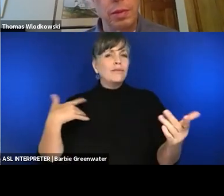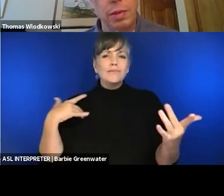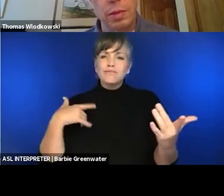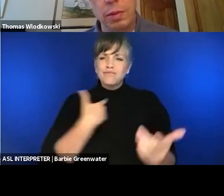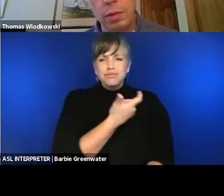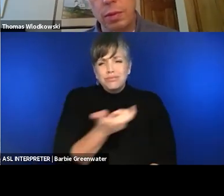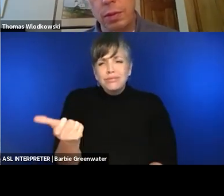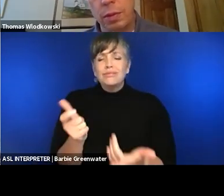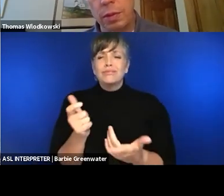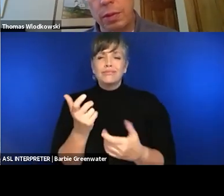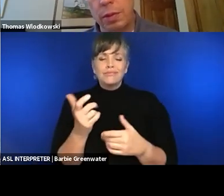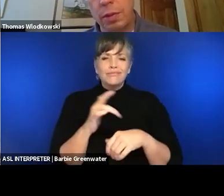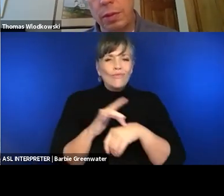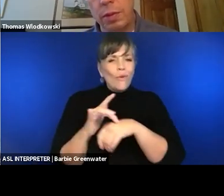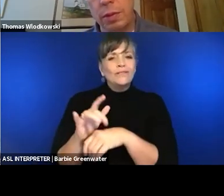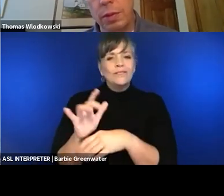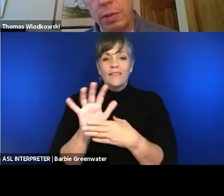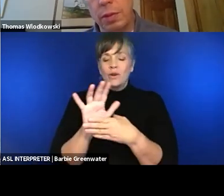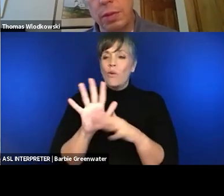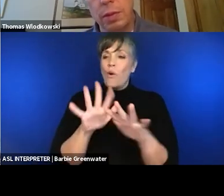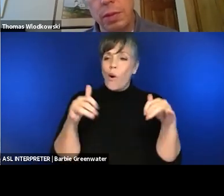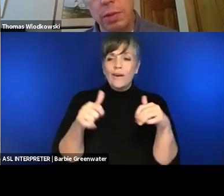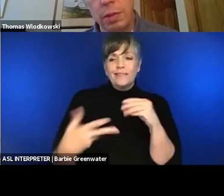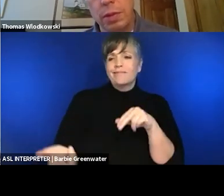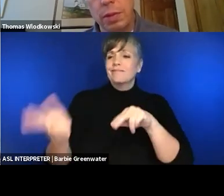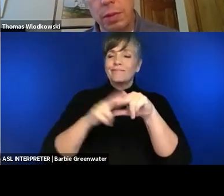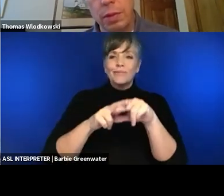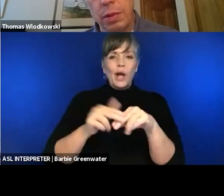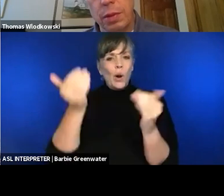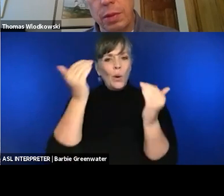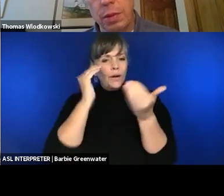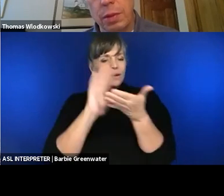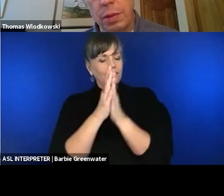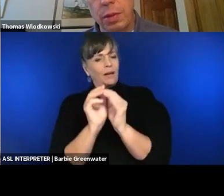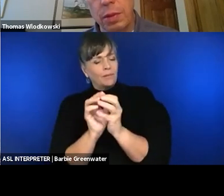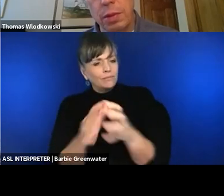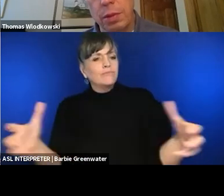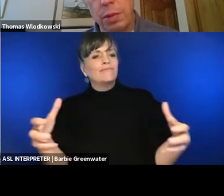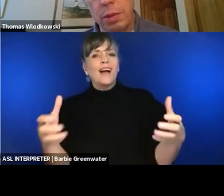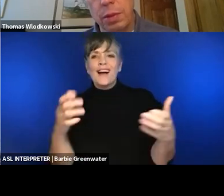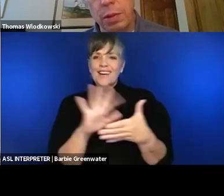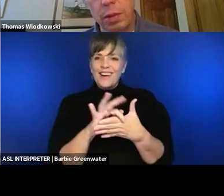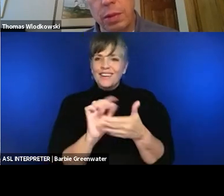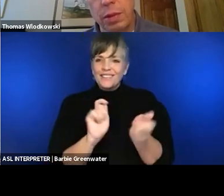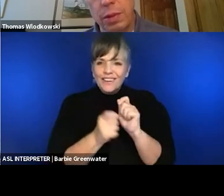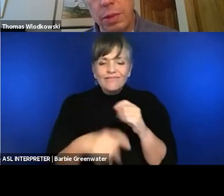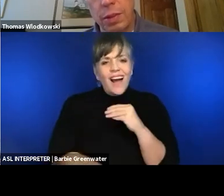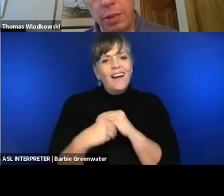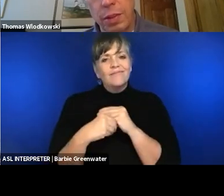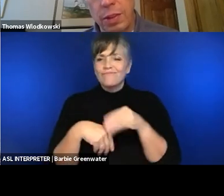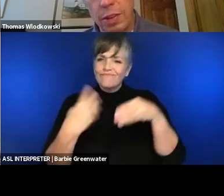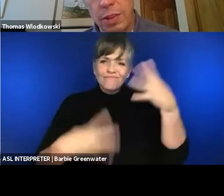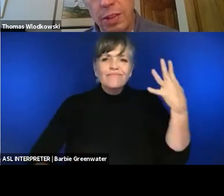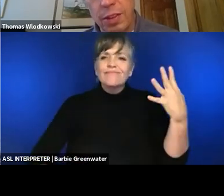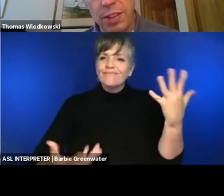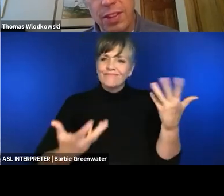been before. Audiences are growing, awareness is growing, the movement is growing, content's growing. Try to be at the forefront